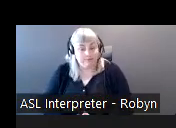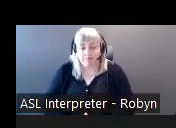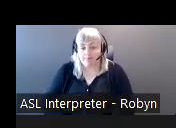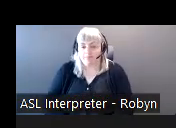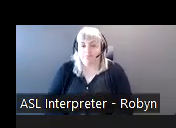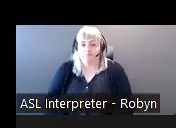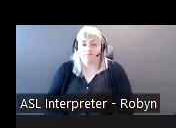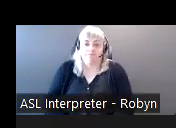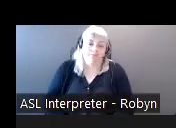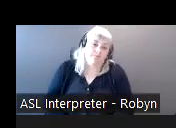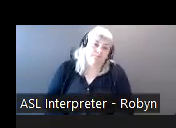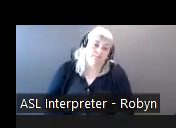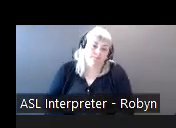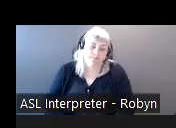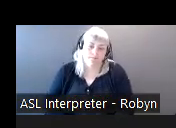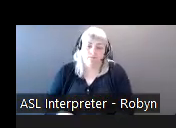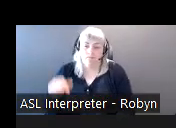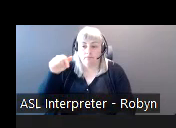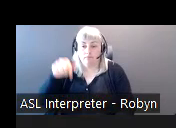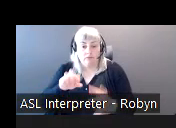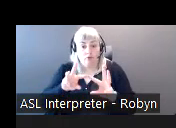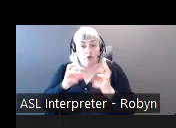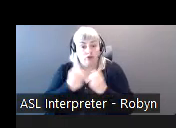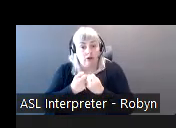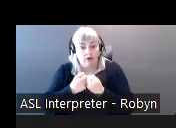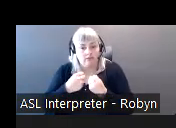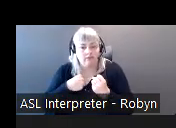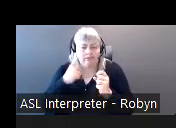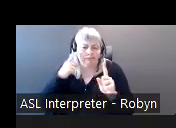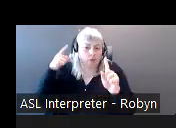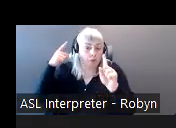my hope is that this workshop for you is both